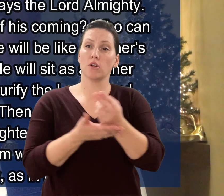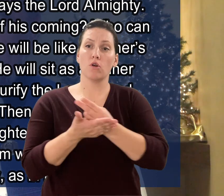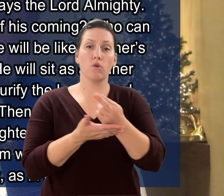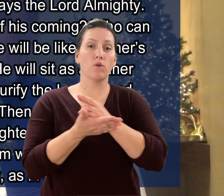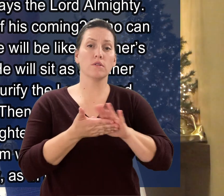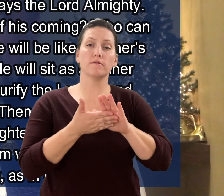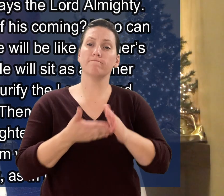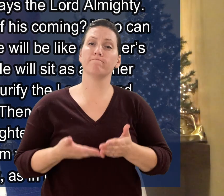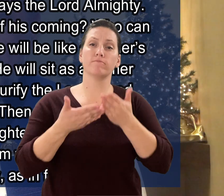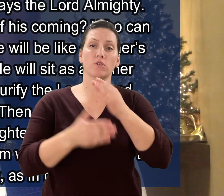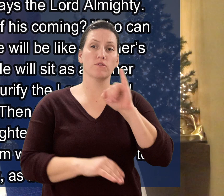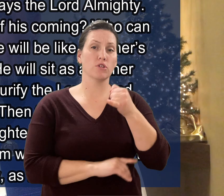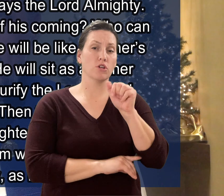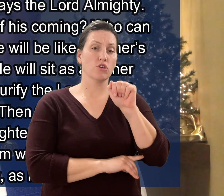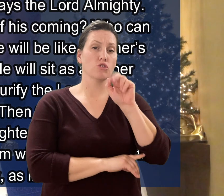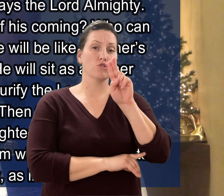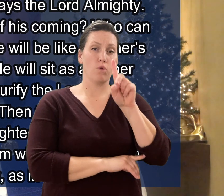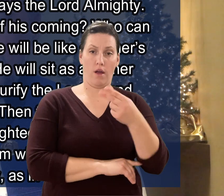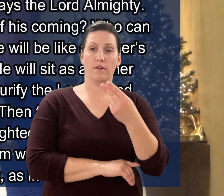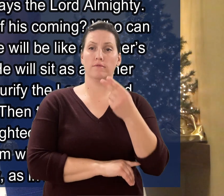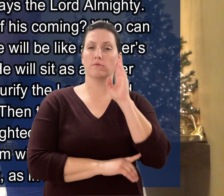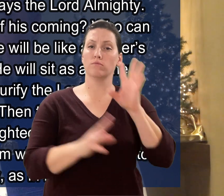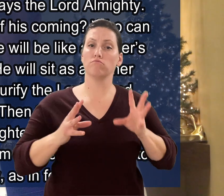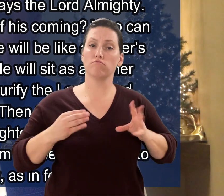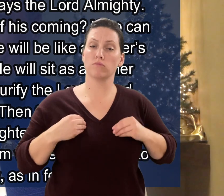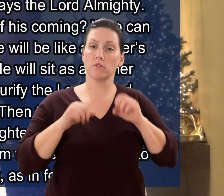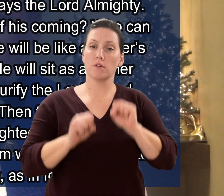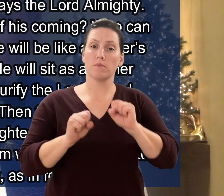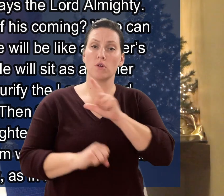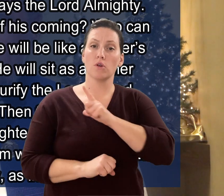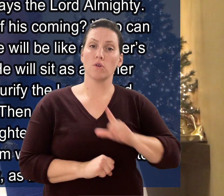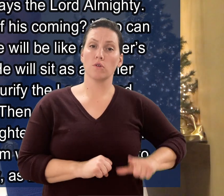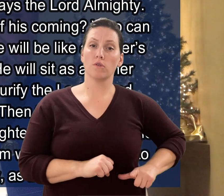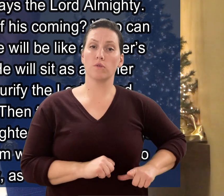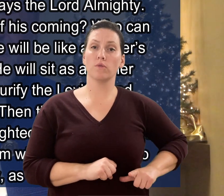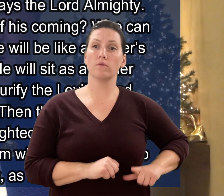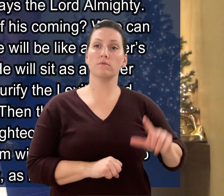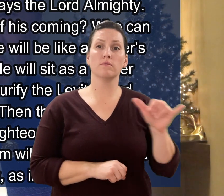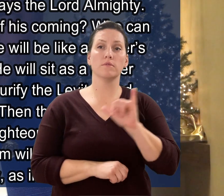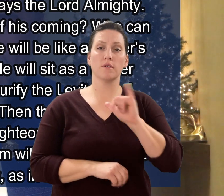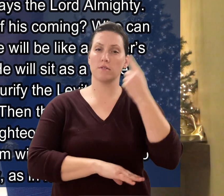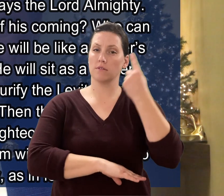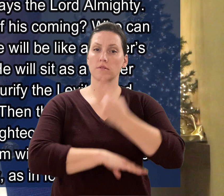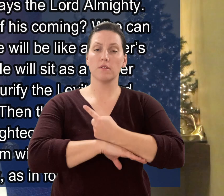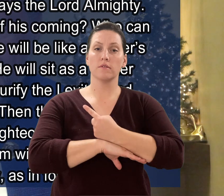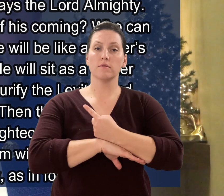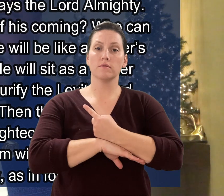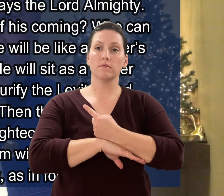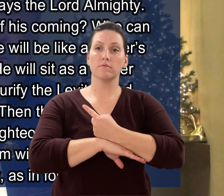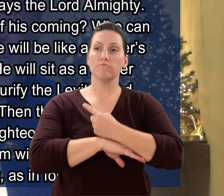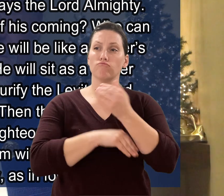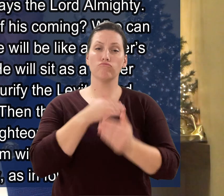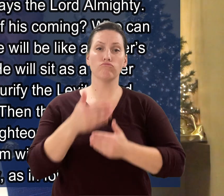the offerings of Judah and Jerusalem will be acceptable to the Lord, as in the days gone by,